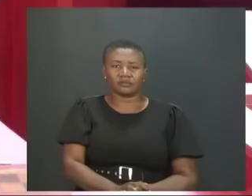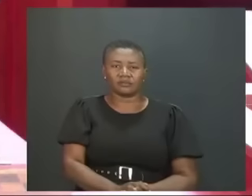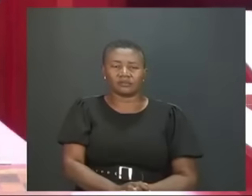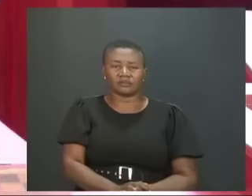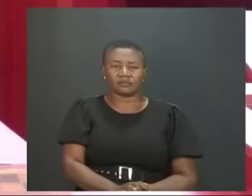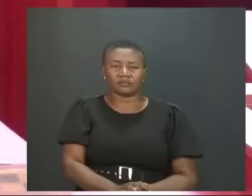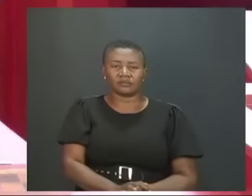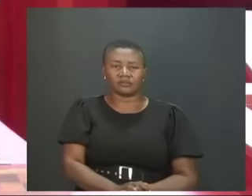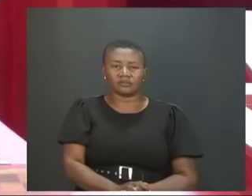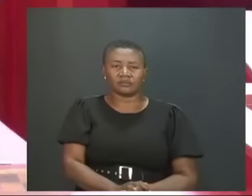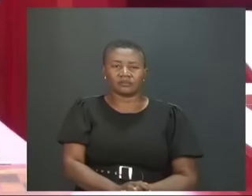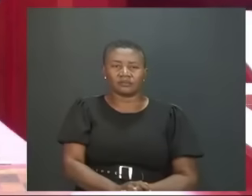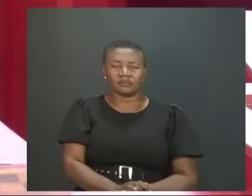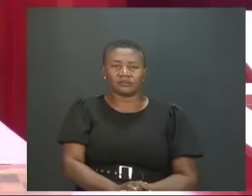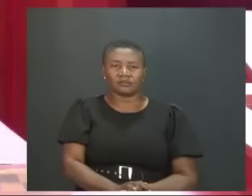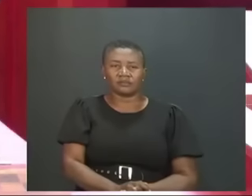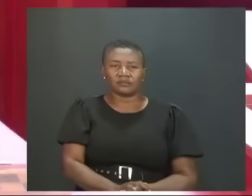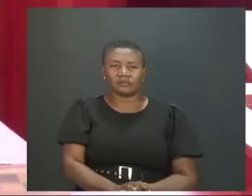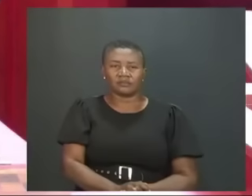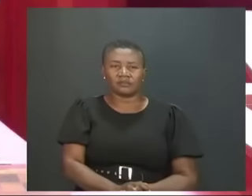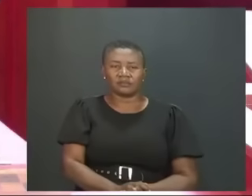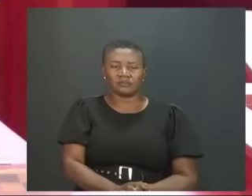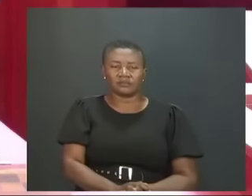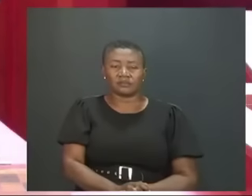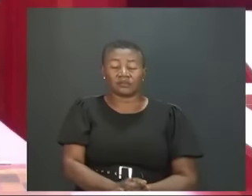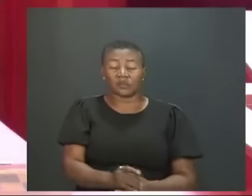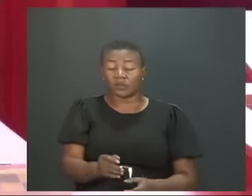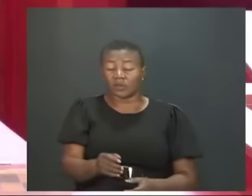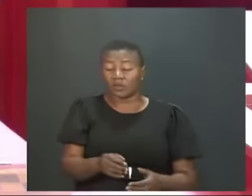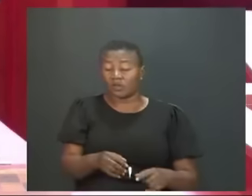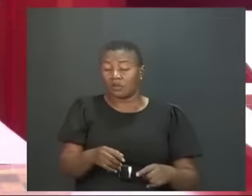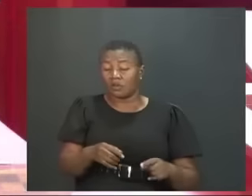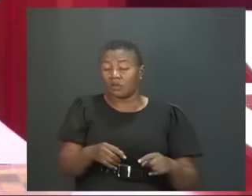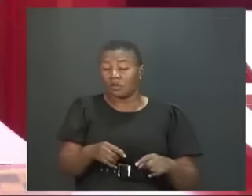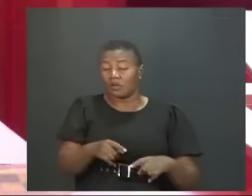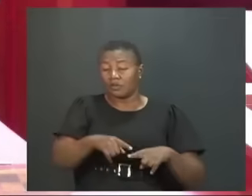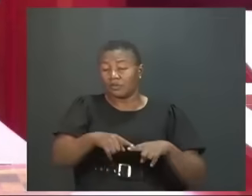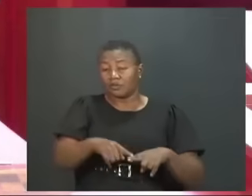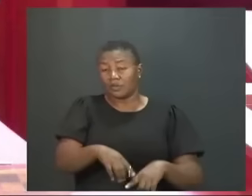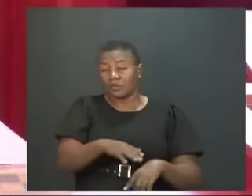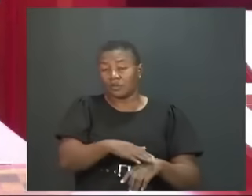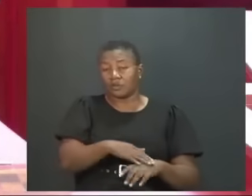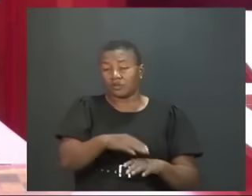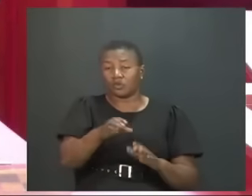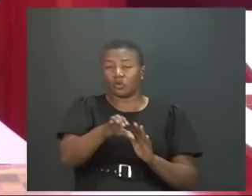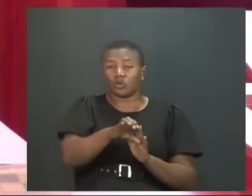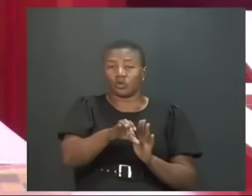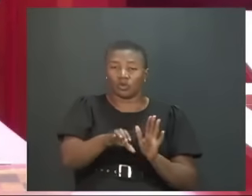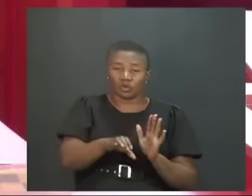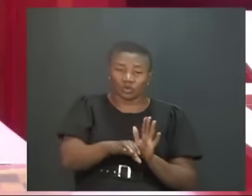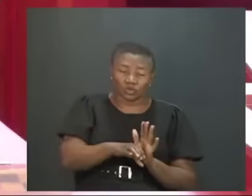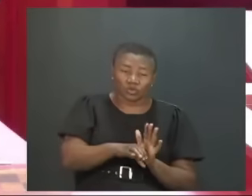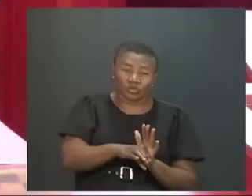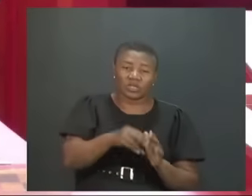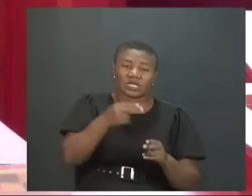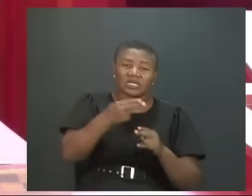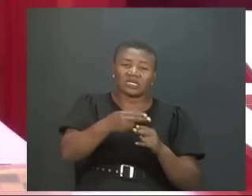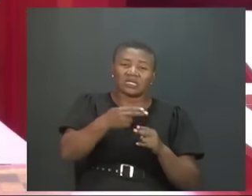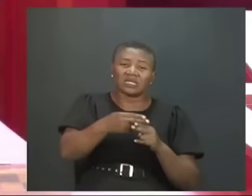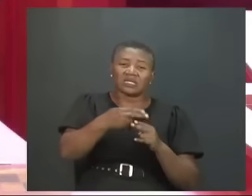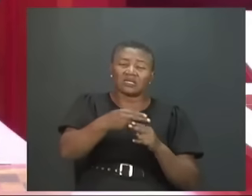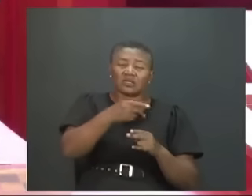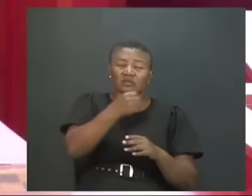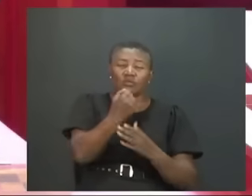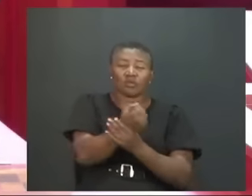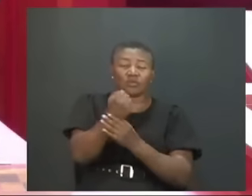Reference to the Constitution, to Erskine May, to all those things